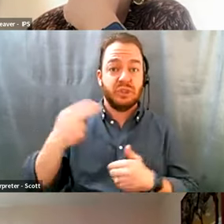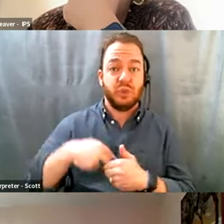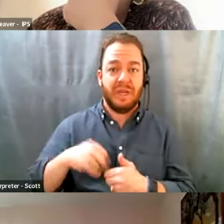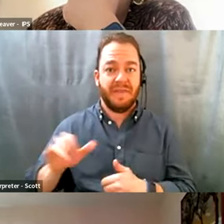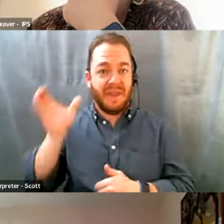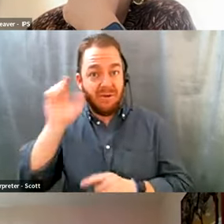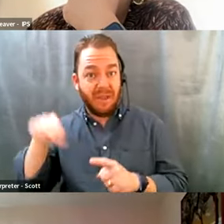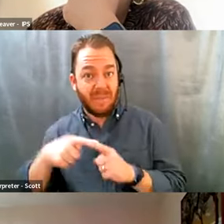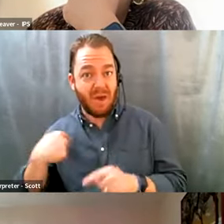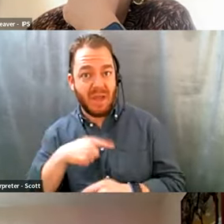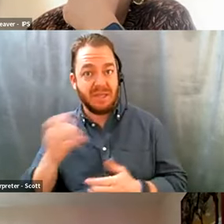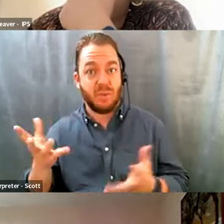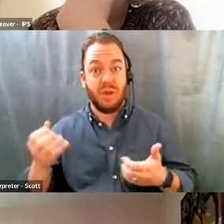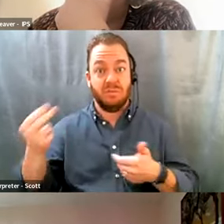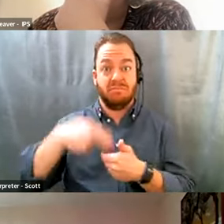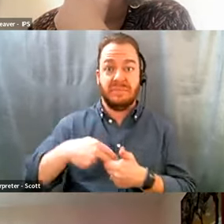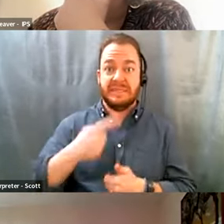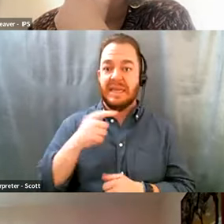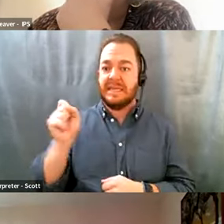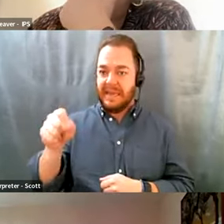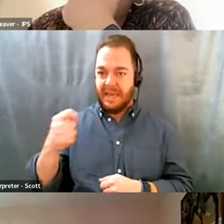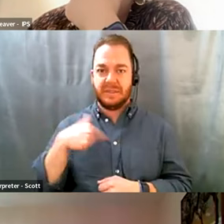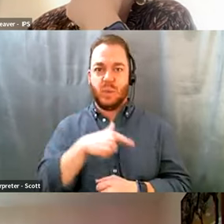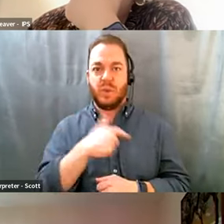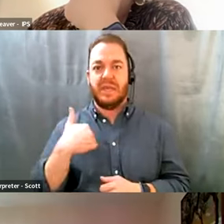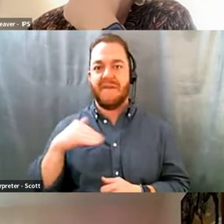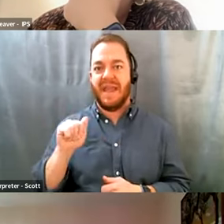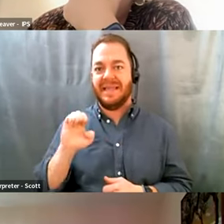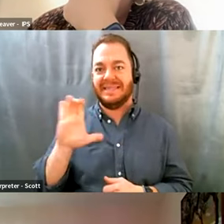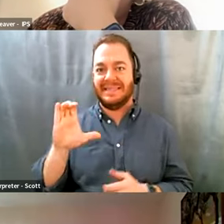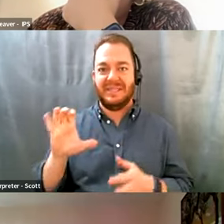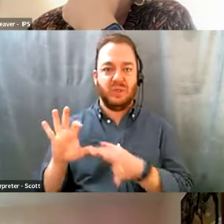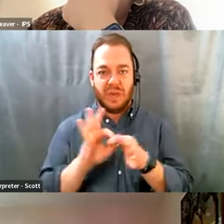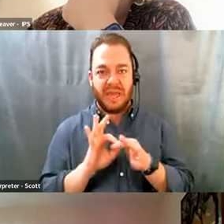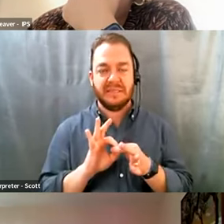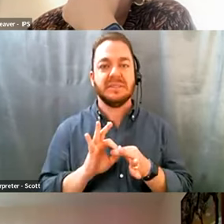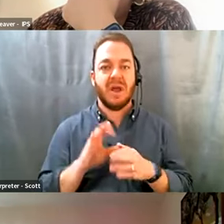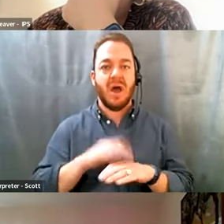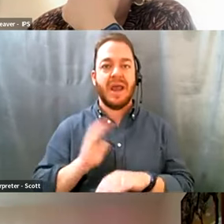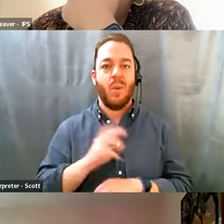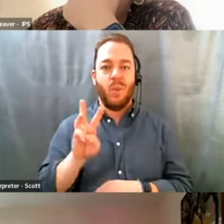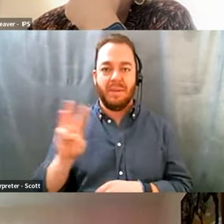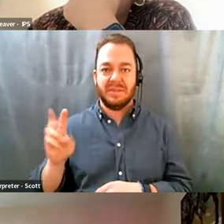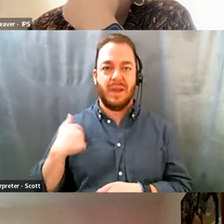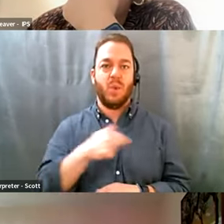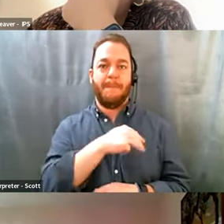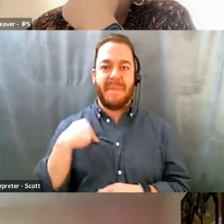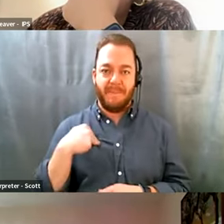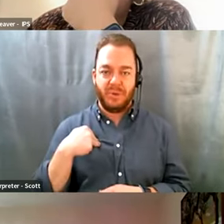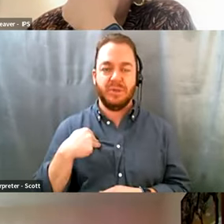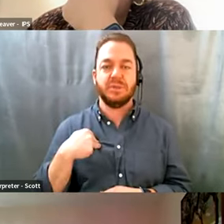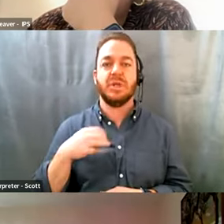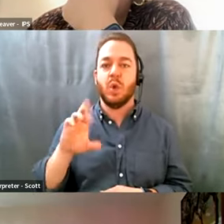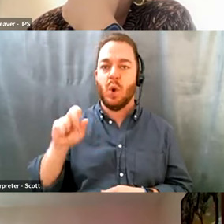hearing about it, they want to be able to say, yes, well, we have AEC Unites on our website. We're members, we're corporate